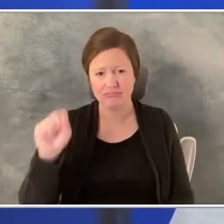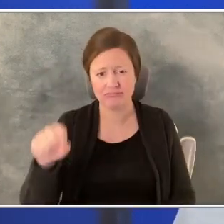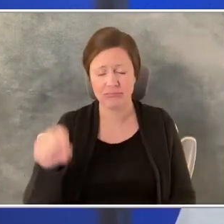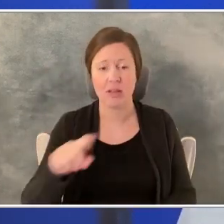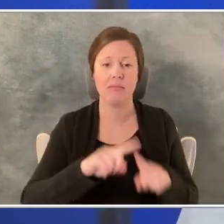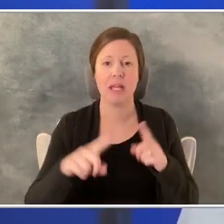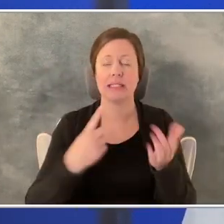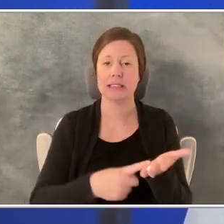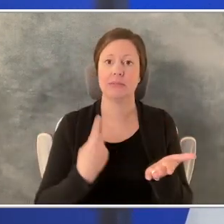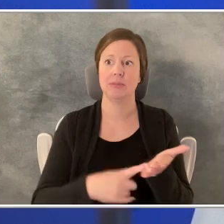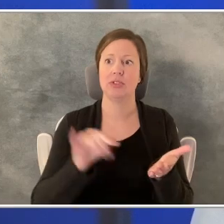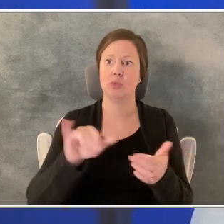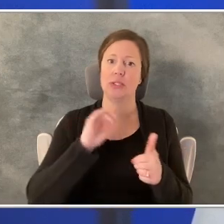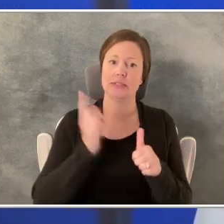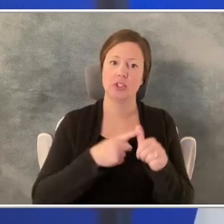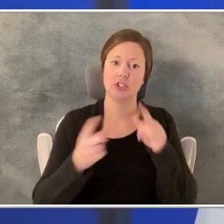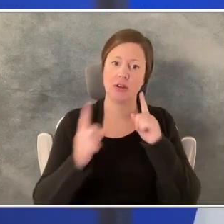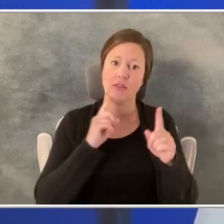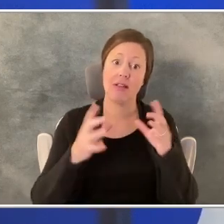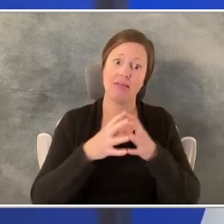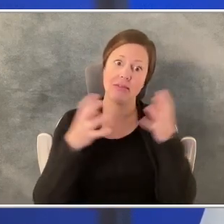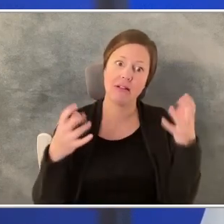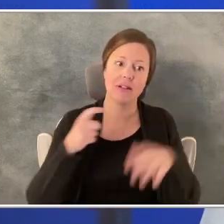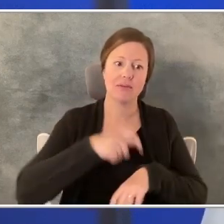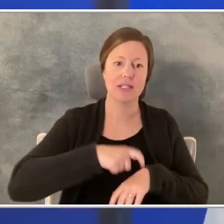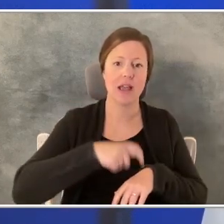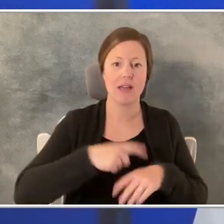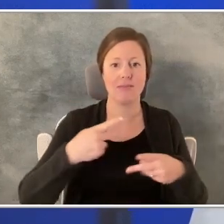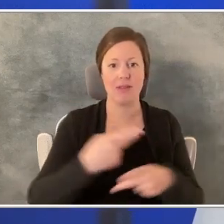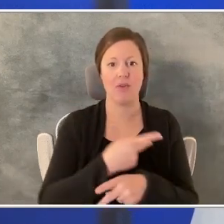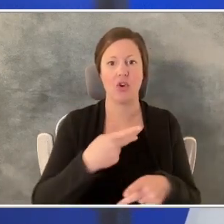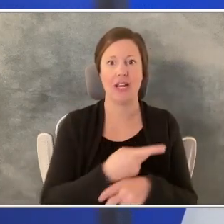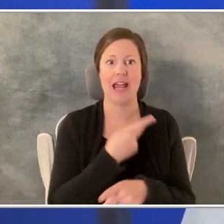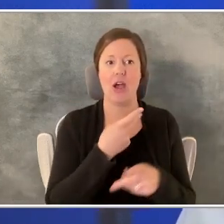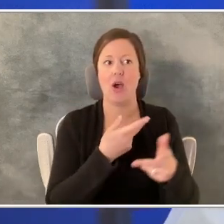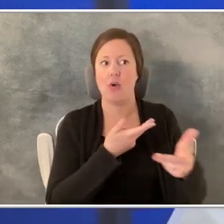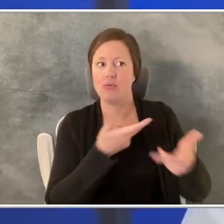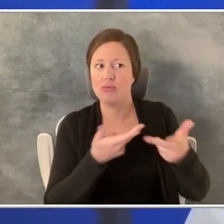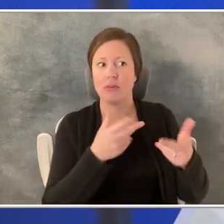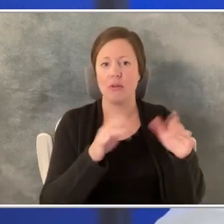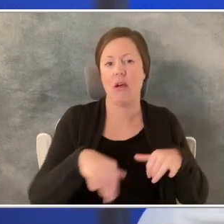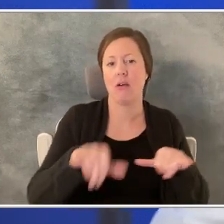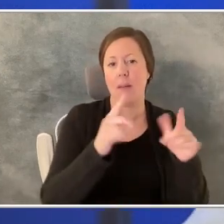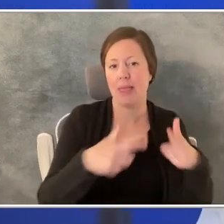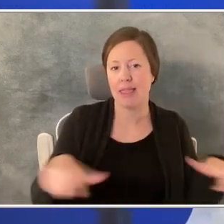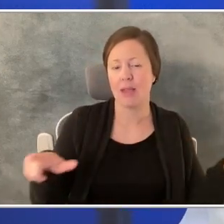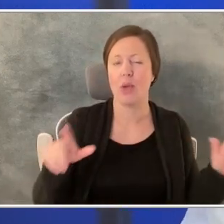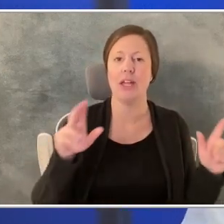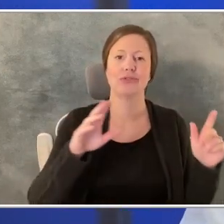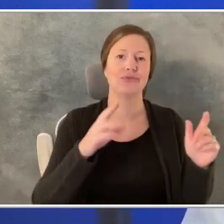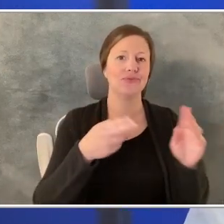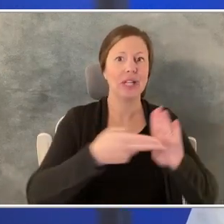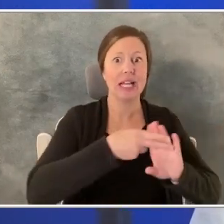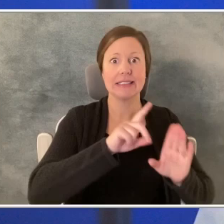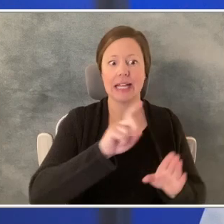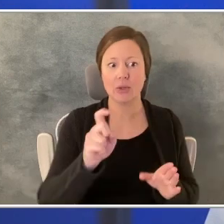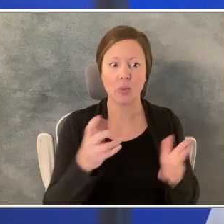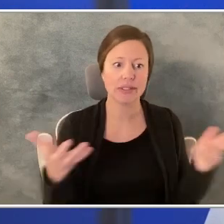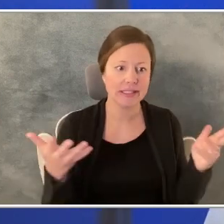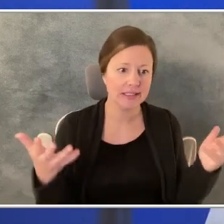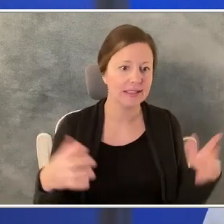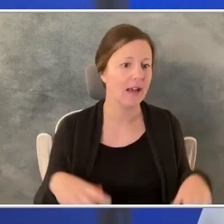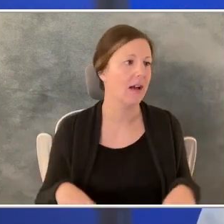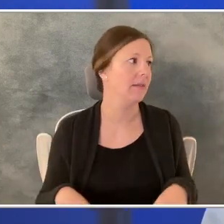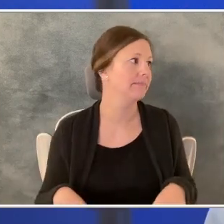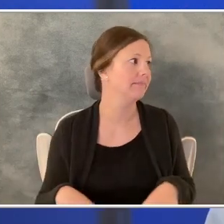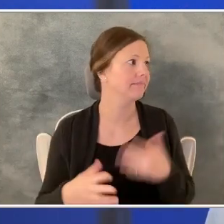initial conversations, we're spending a lot of time coming up with a common language, right? What is the diagnosis? What are we, what are the options? How do we approach this? And